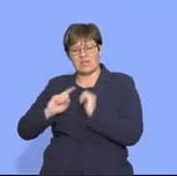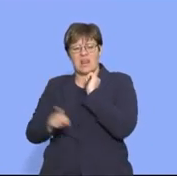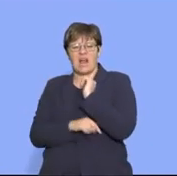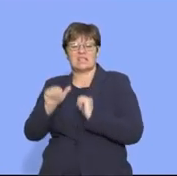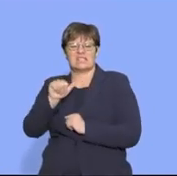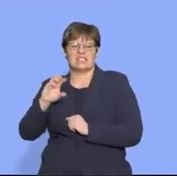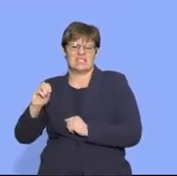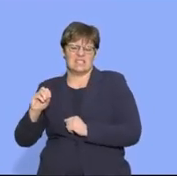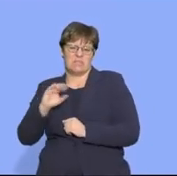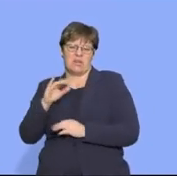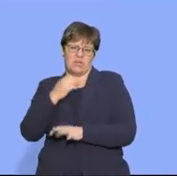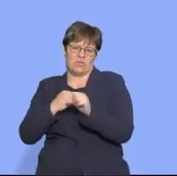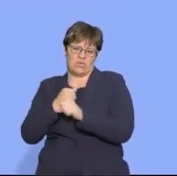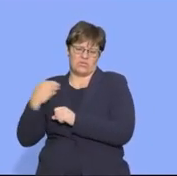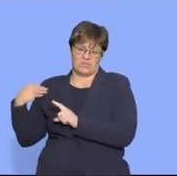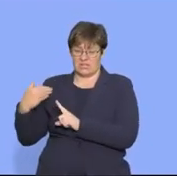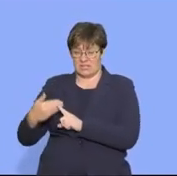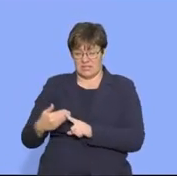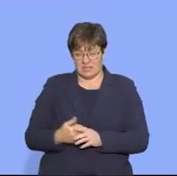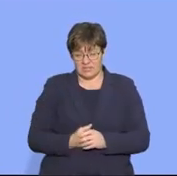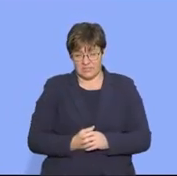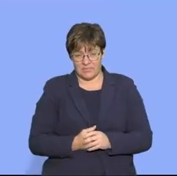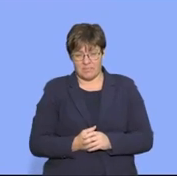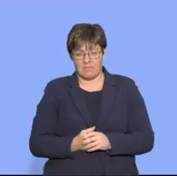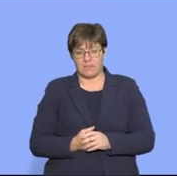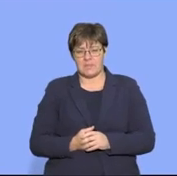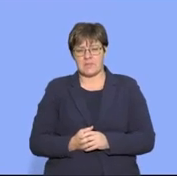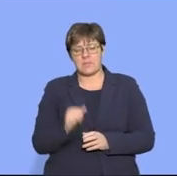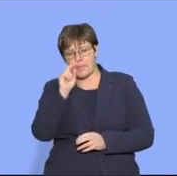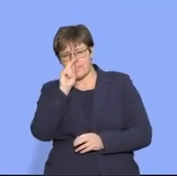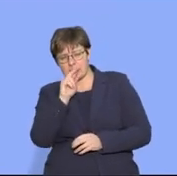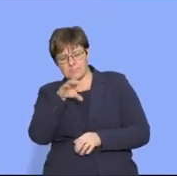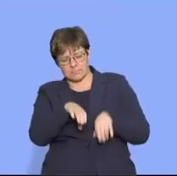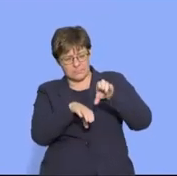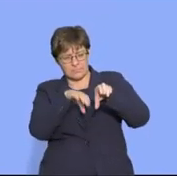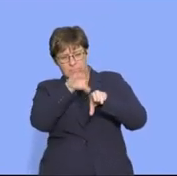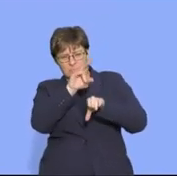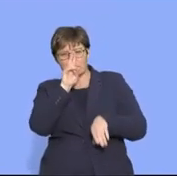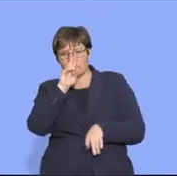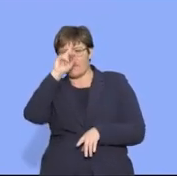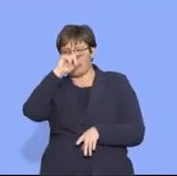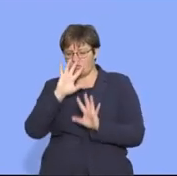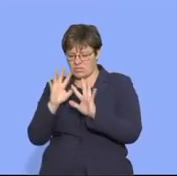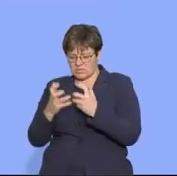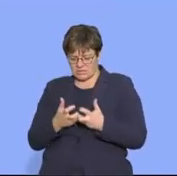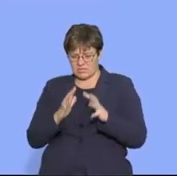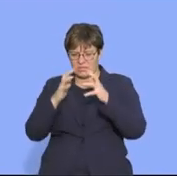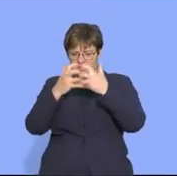last 60 or so million years. And if we look, we can see